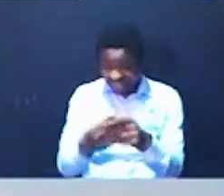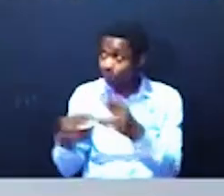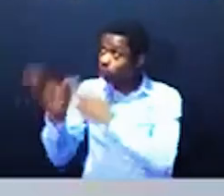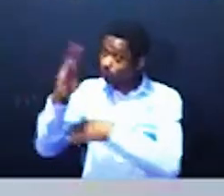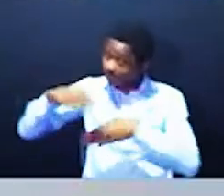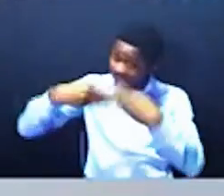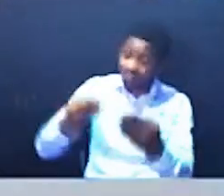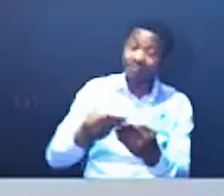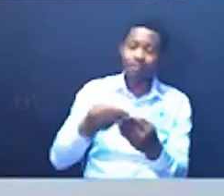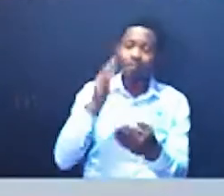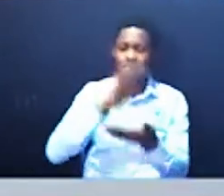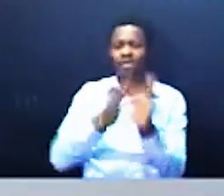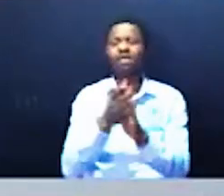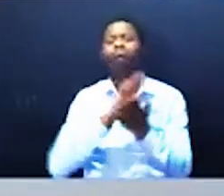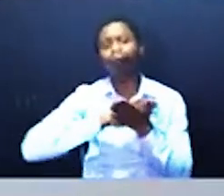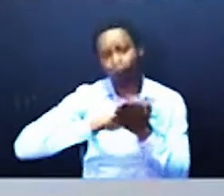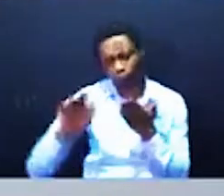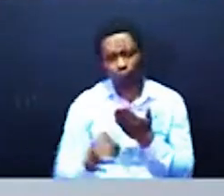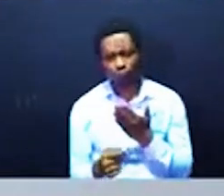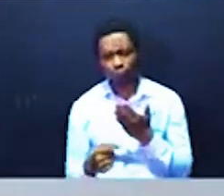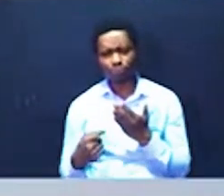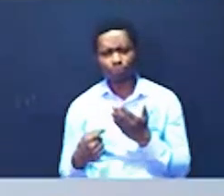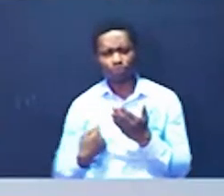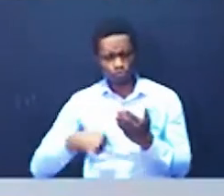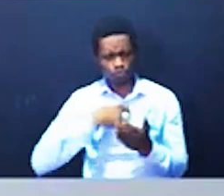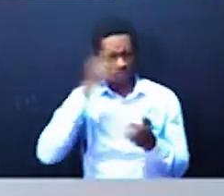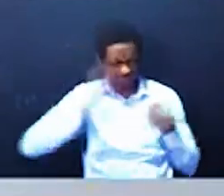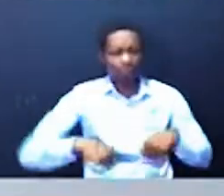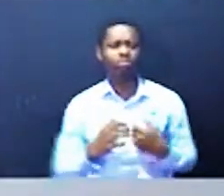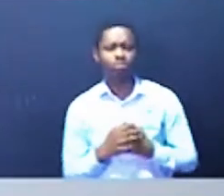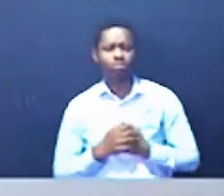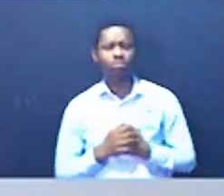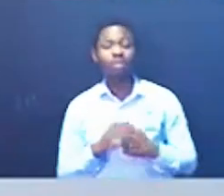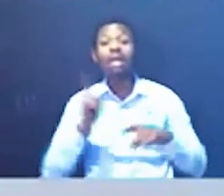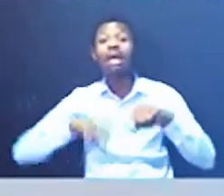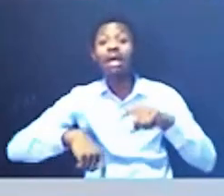brothers, we can. We need that